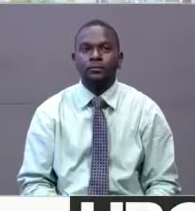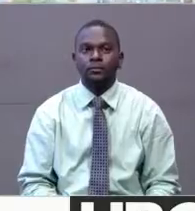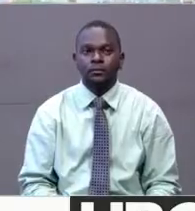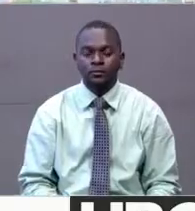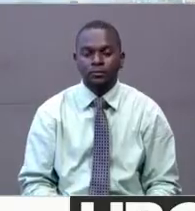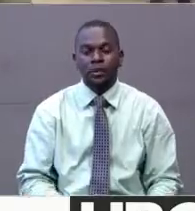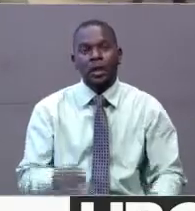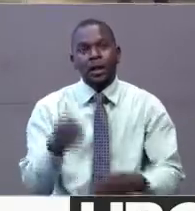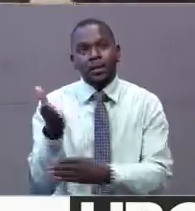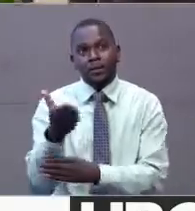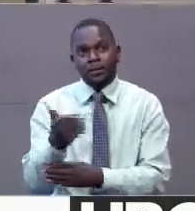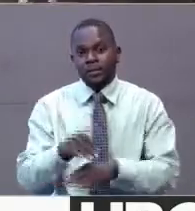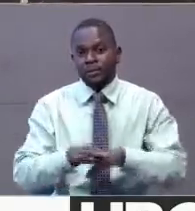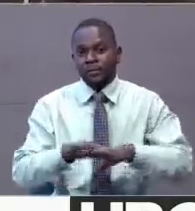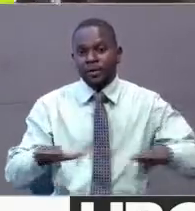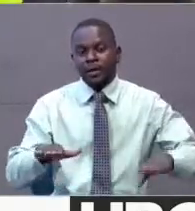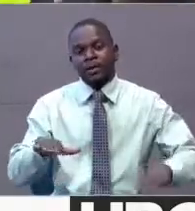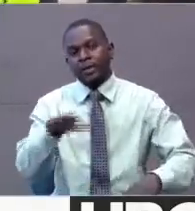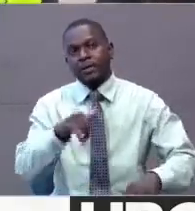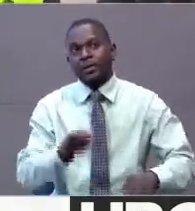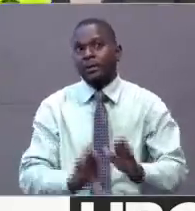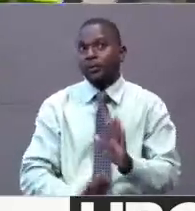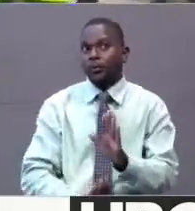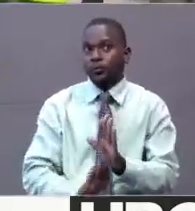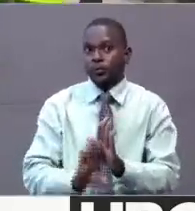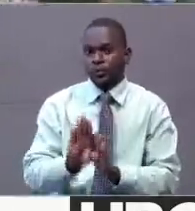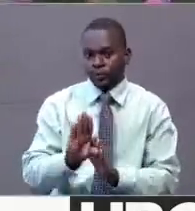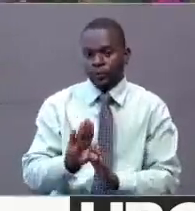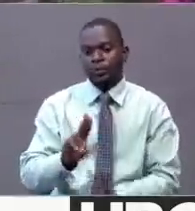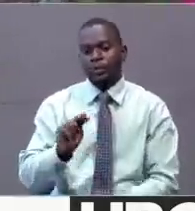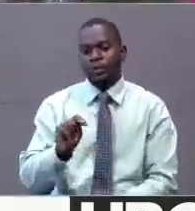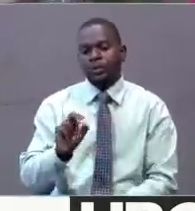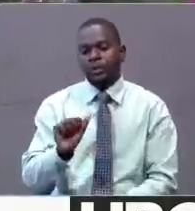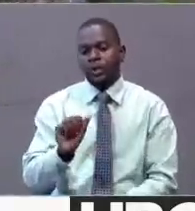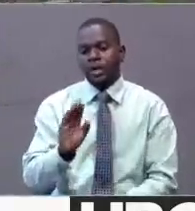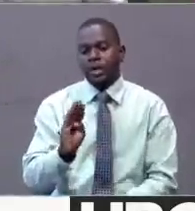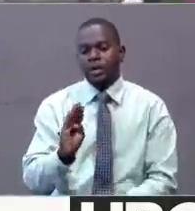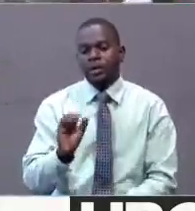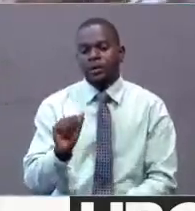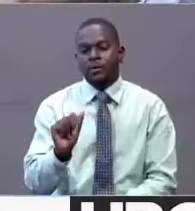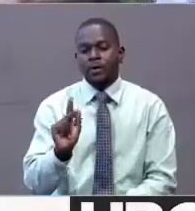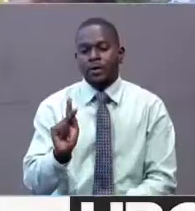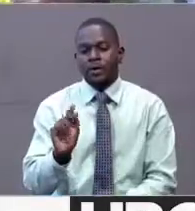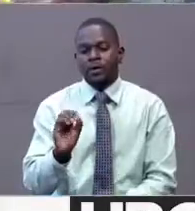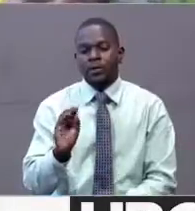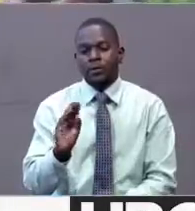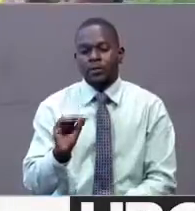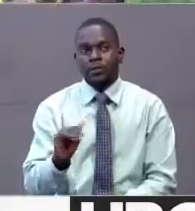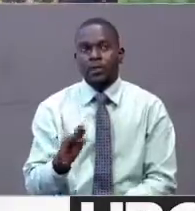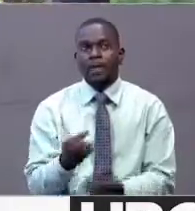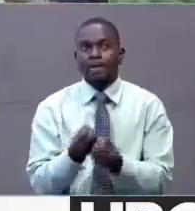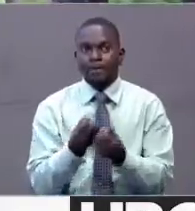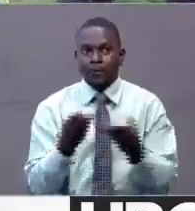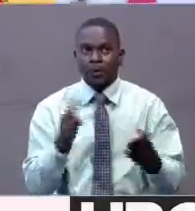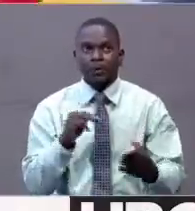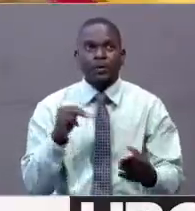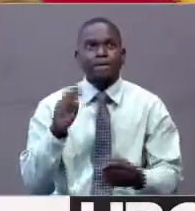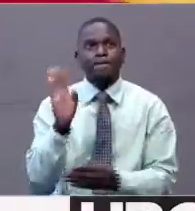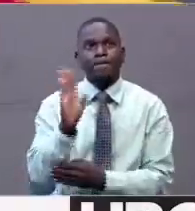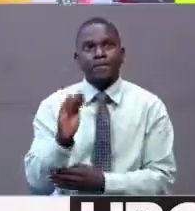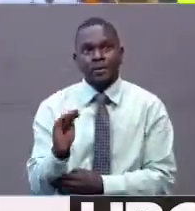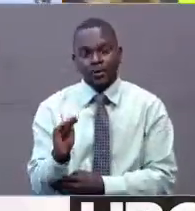The Minister for Lands and Urban Development, Judith Nabakova, has inaugurated a multi-billion road project in Mubende